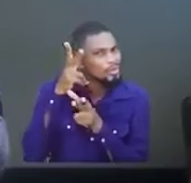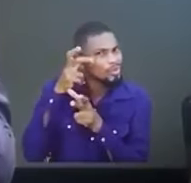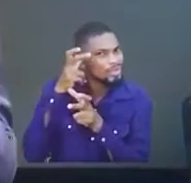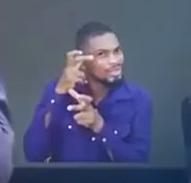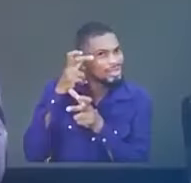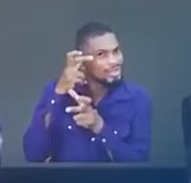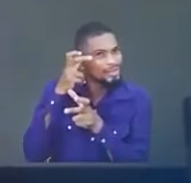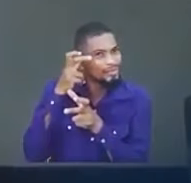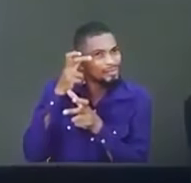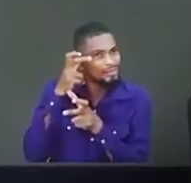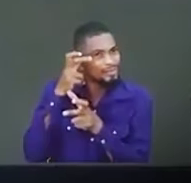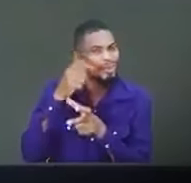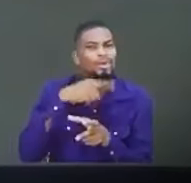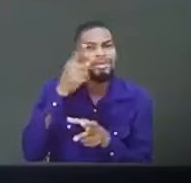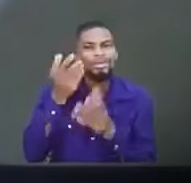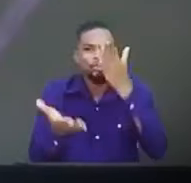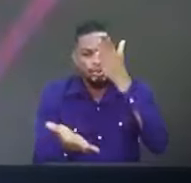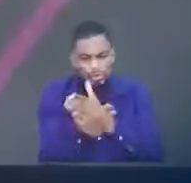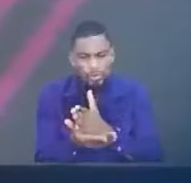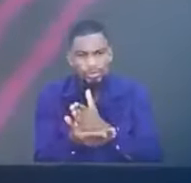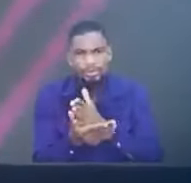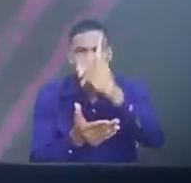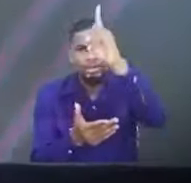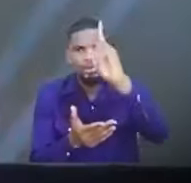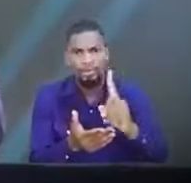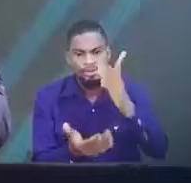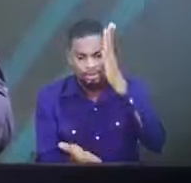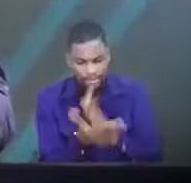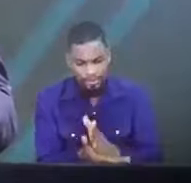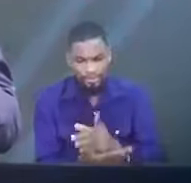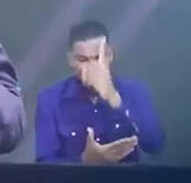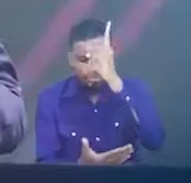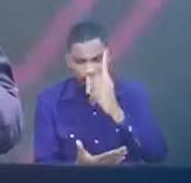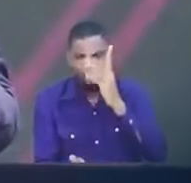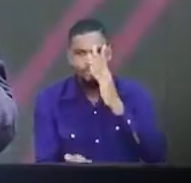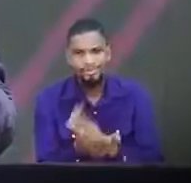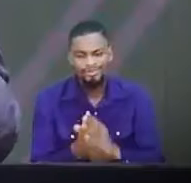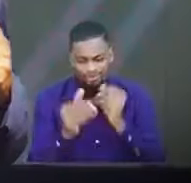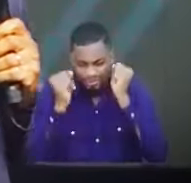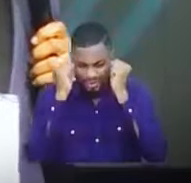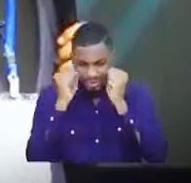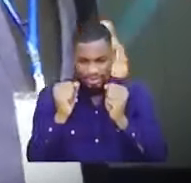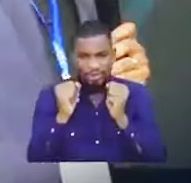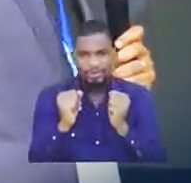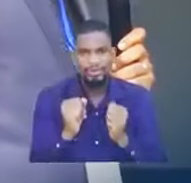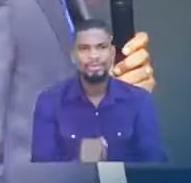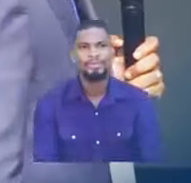was exclamation mark, exclamation mark. She was serious. Her voice was strong.